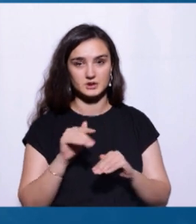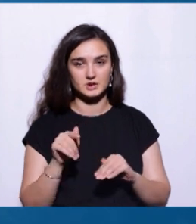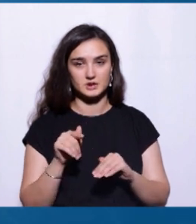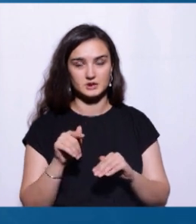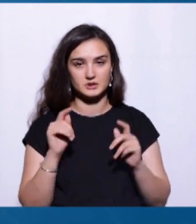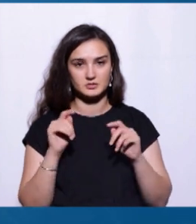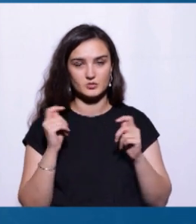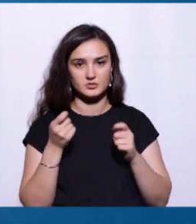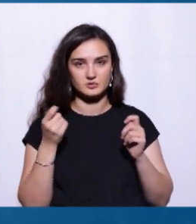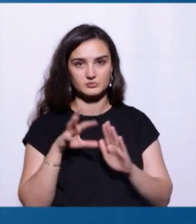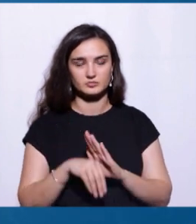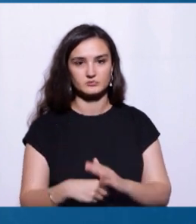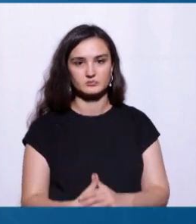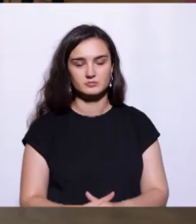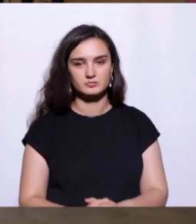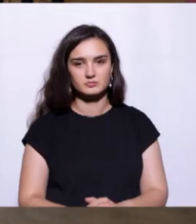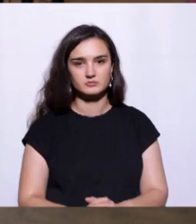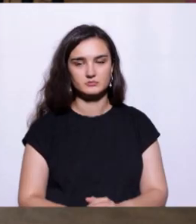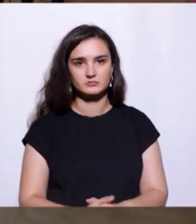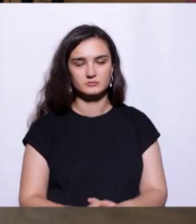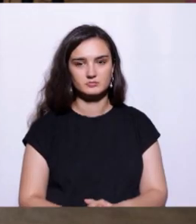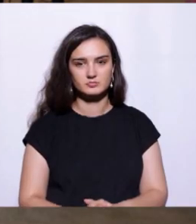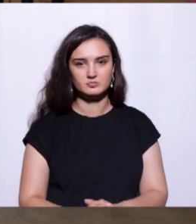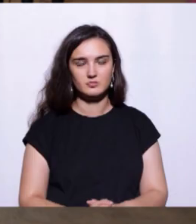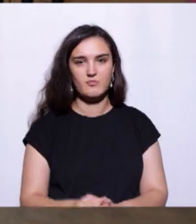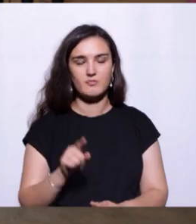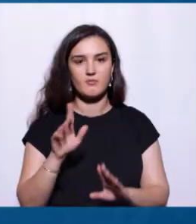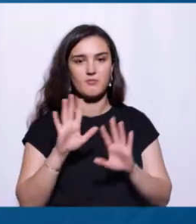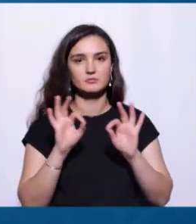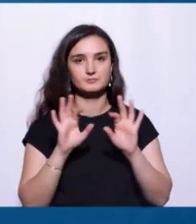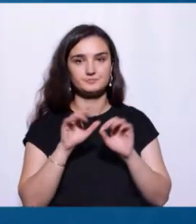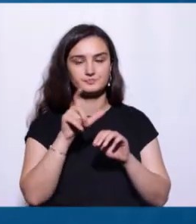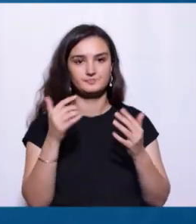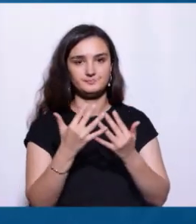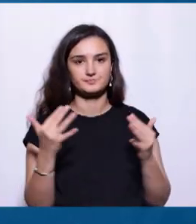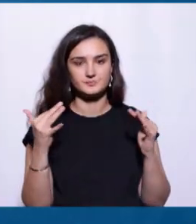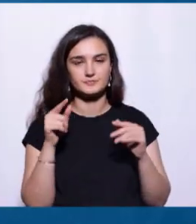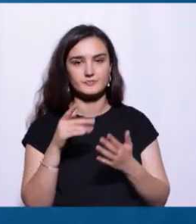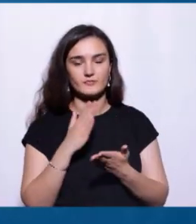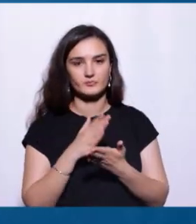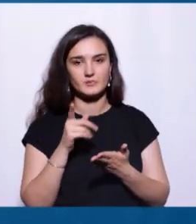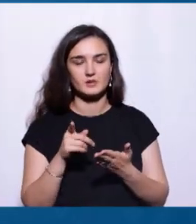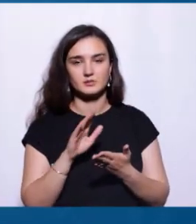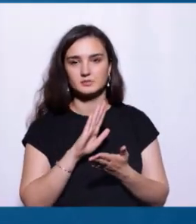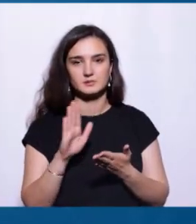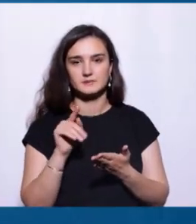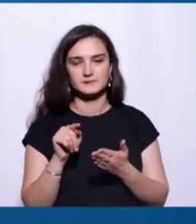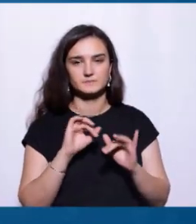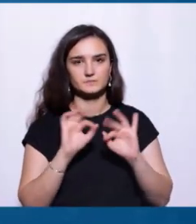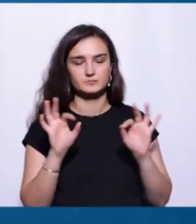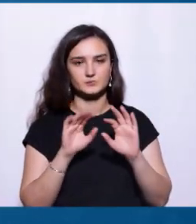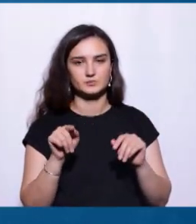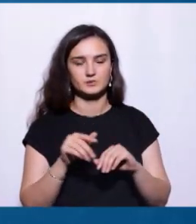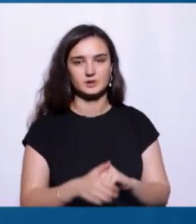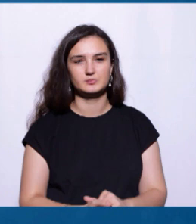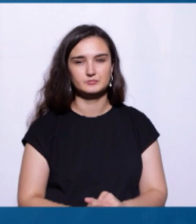the wedding? She is not talking in front of people. Is not